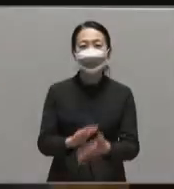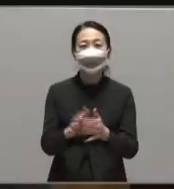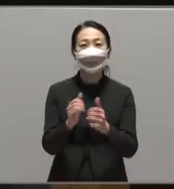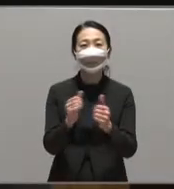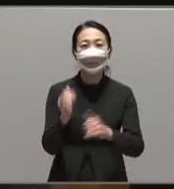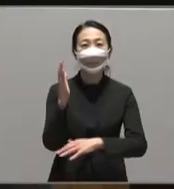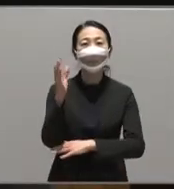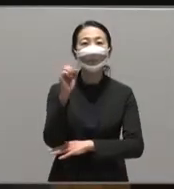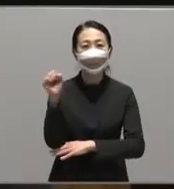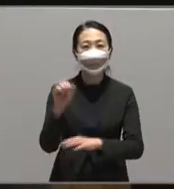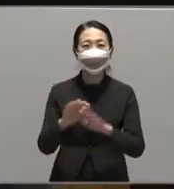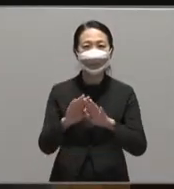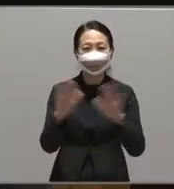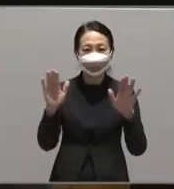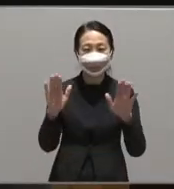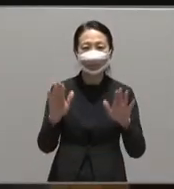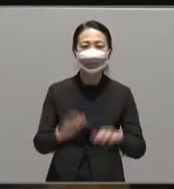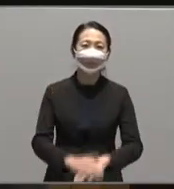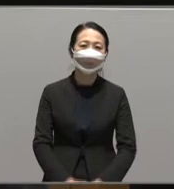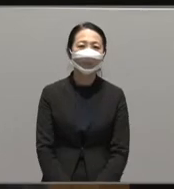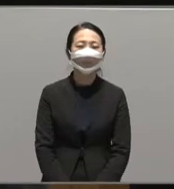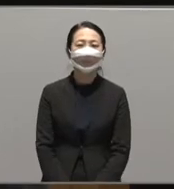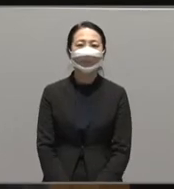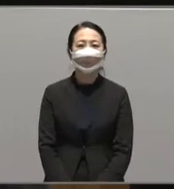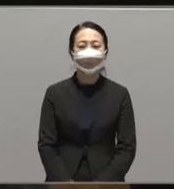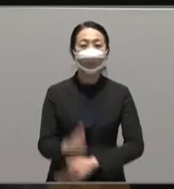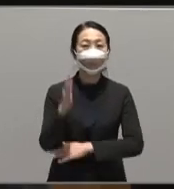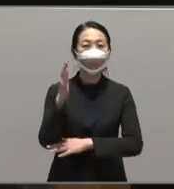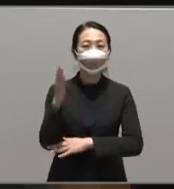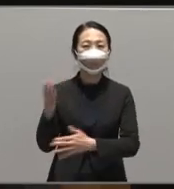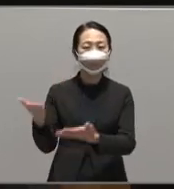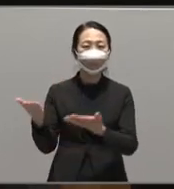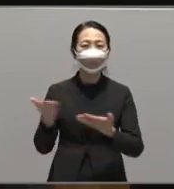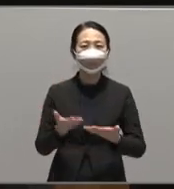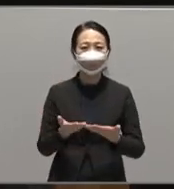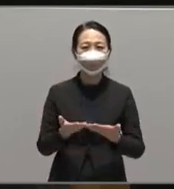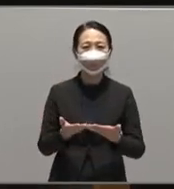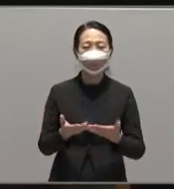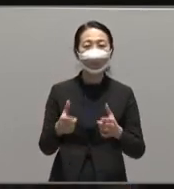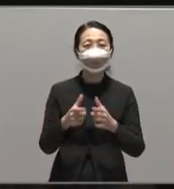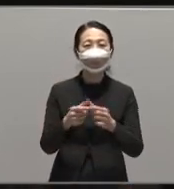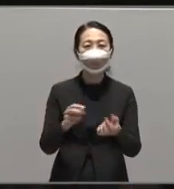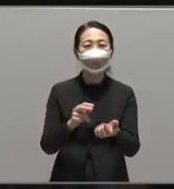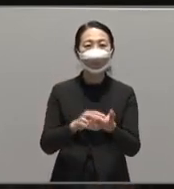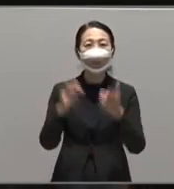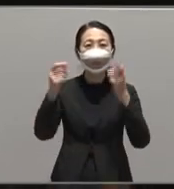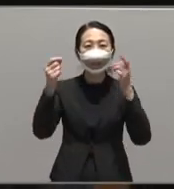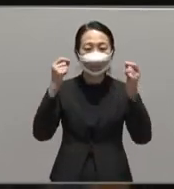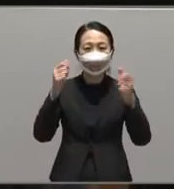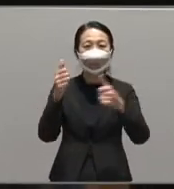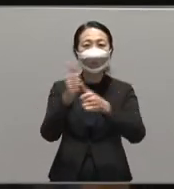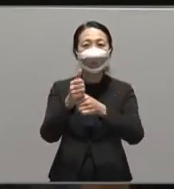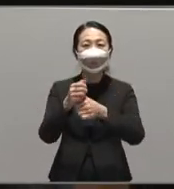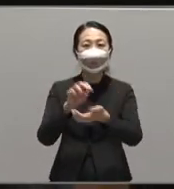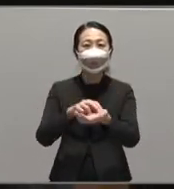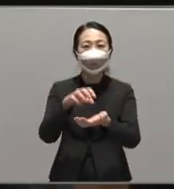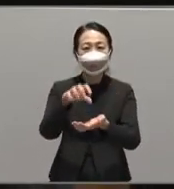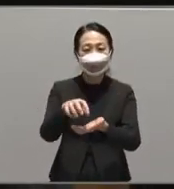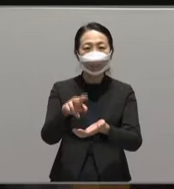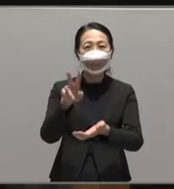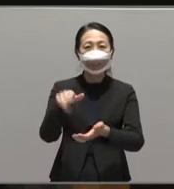Thank you very much for waiting. We would like to start the seminar for prefectural residents.